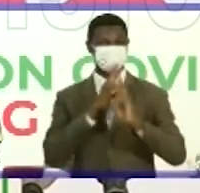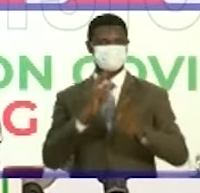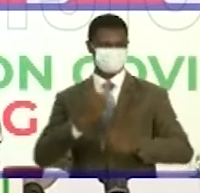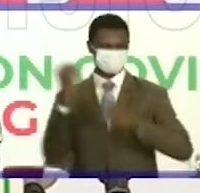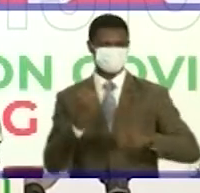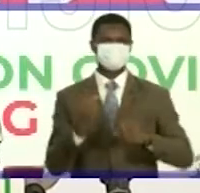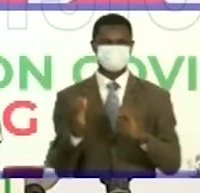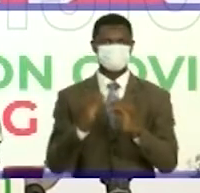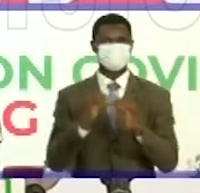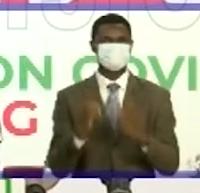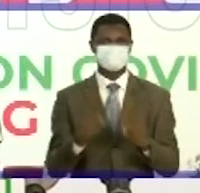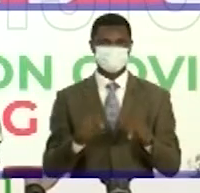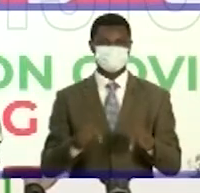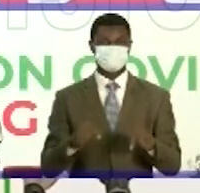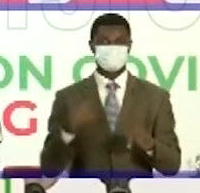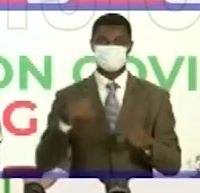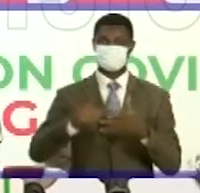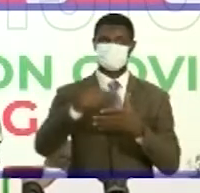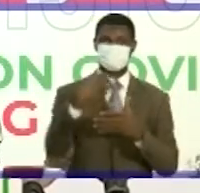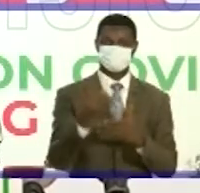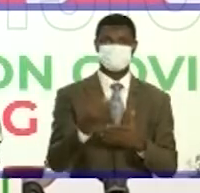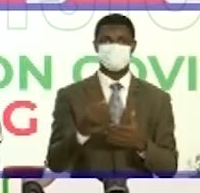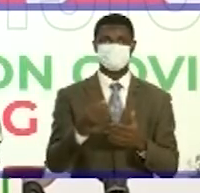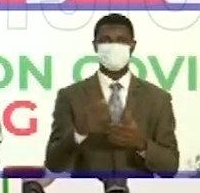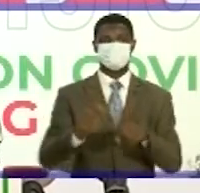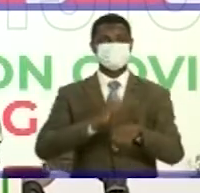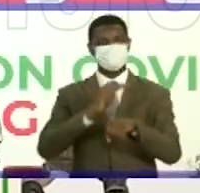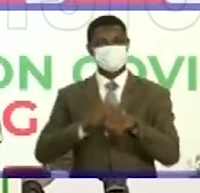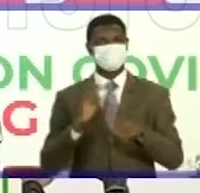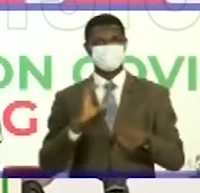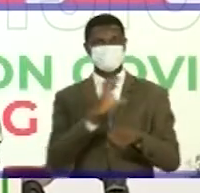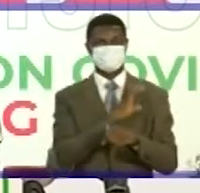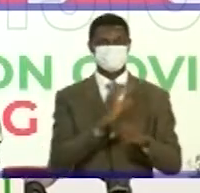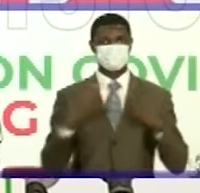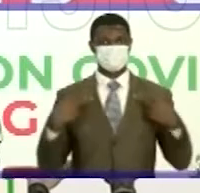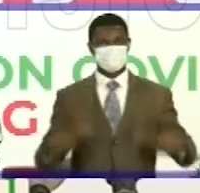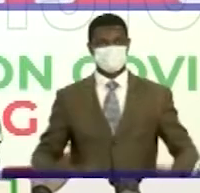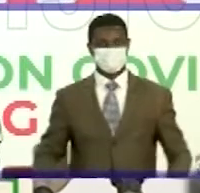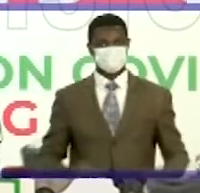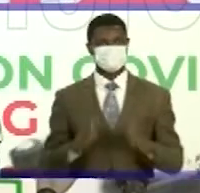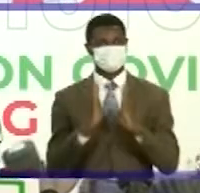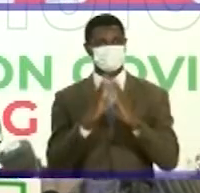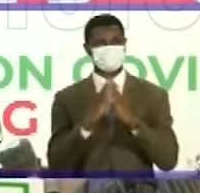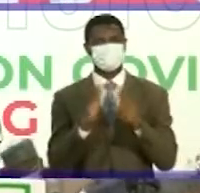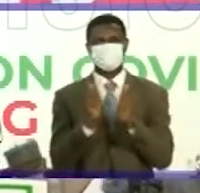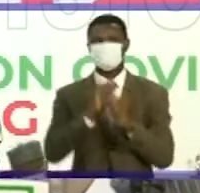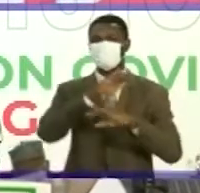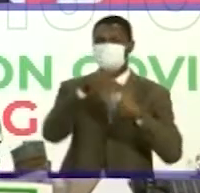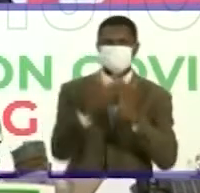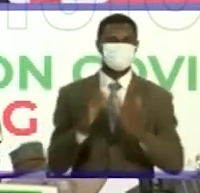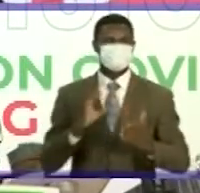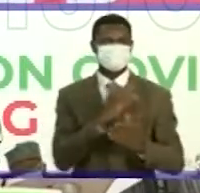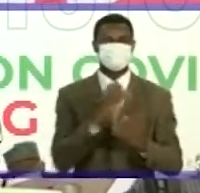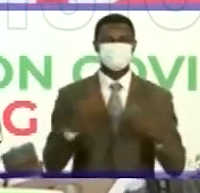So today we came out of a National Council of Health meeting led by the Honorable Minister of Health with all the commissioners of health